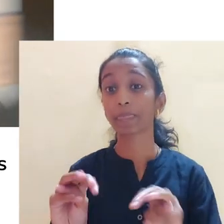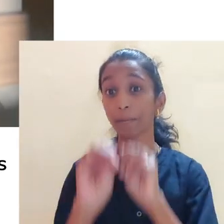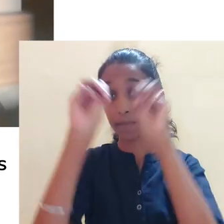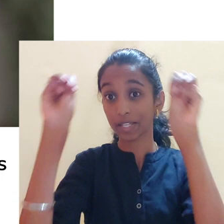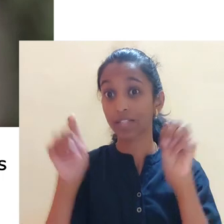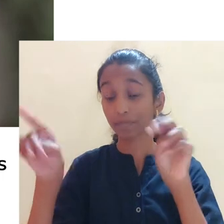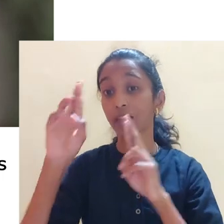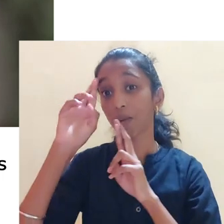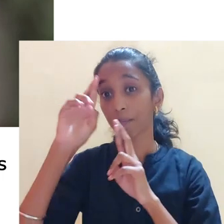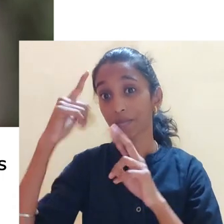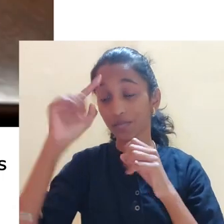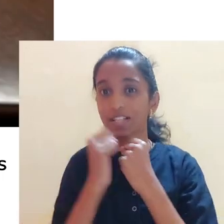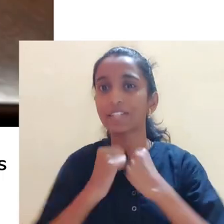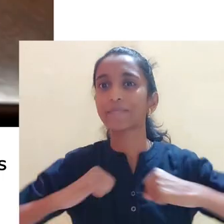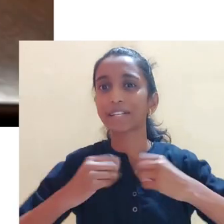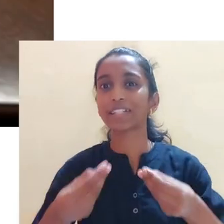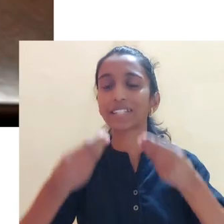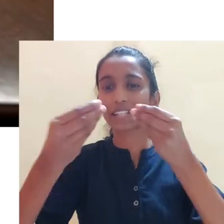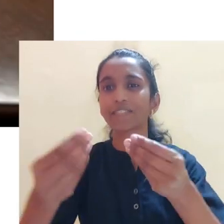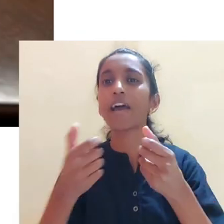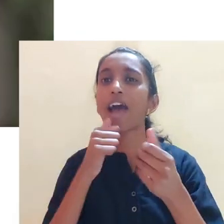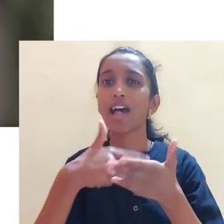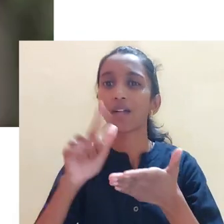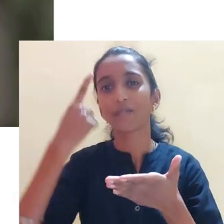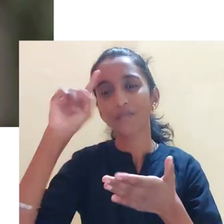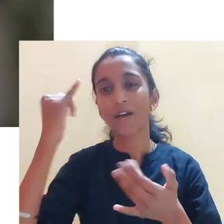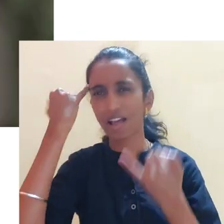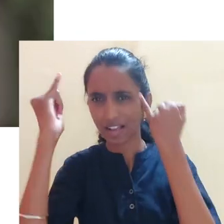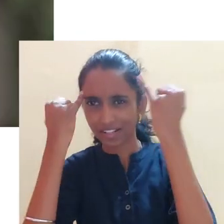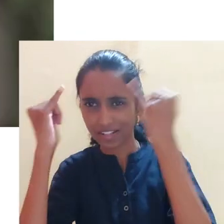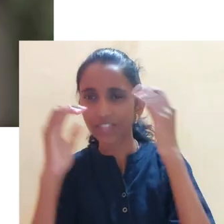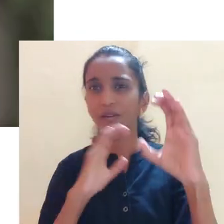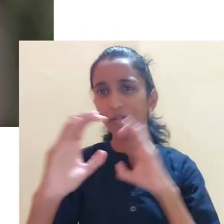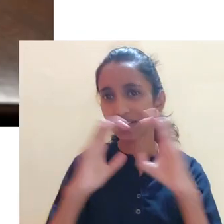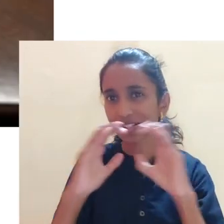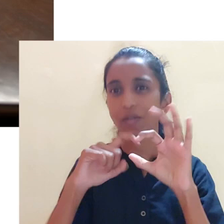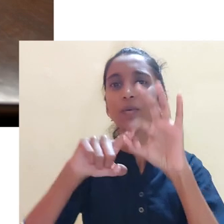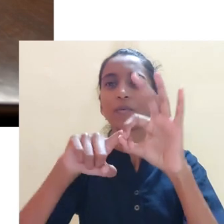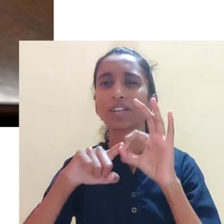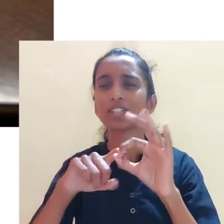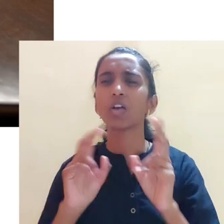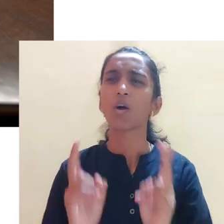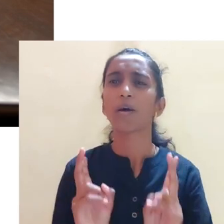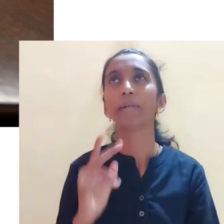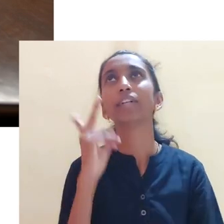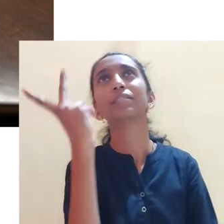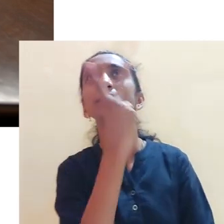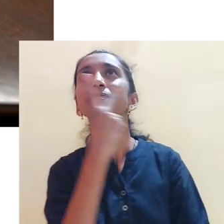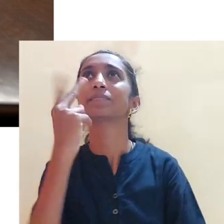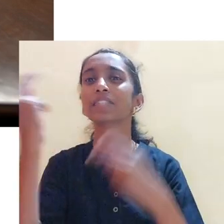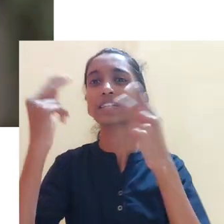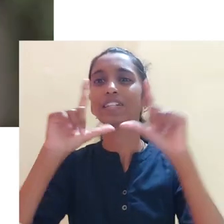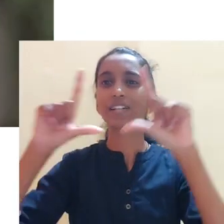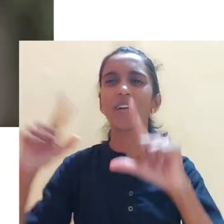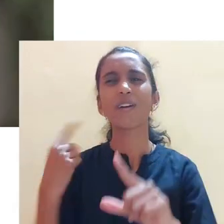The museum hopes to be a space which allows for ideas, conversations, and questions, rather than just a gallery of